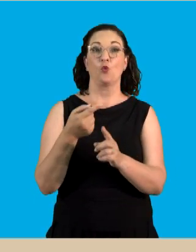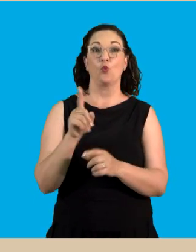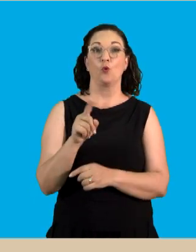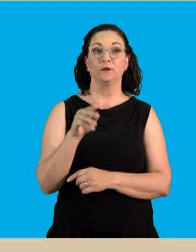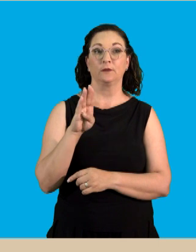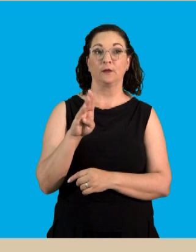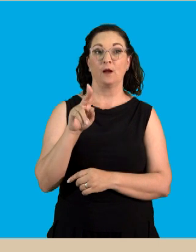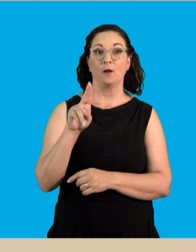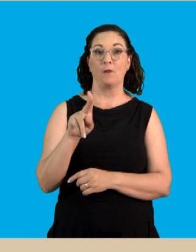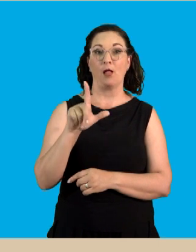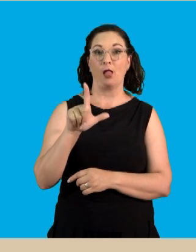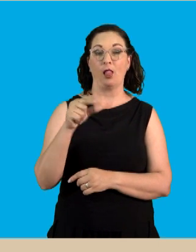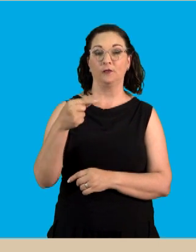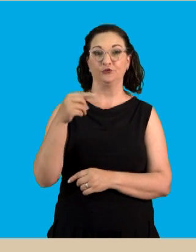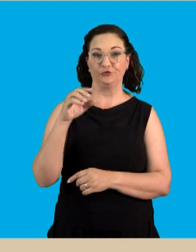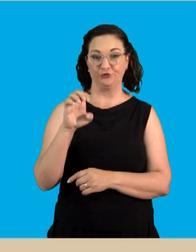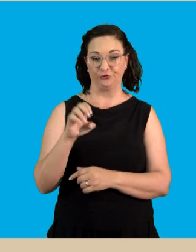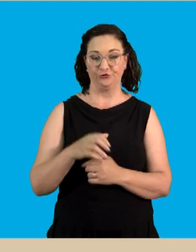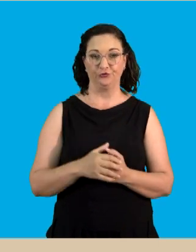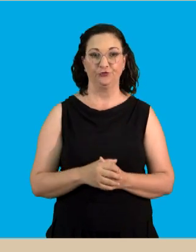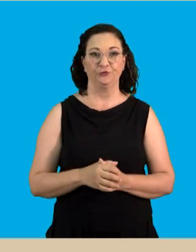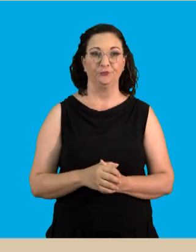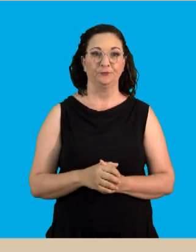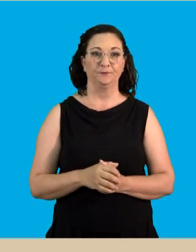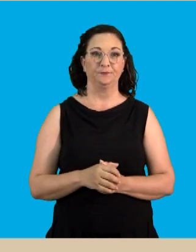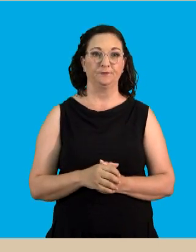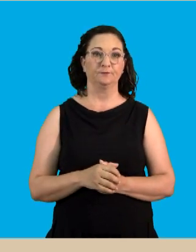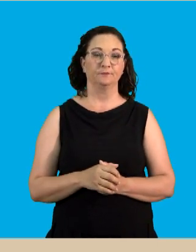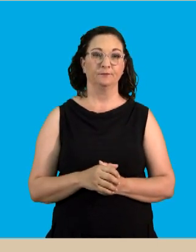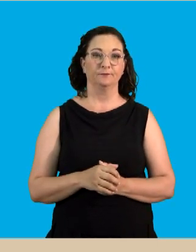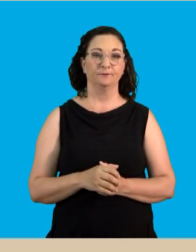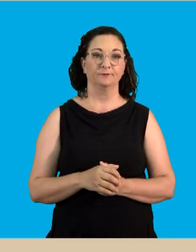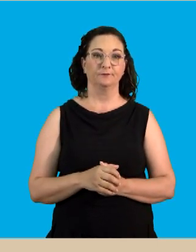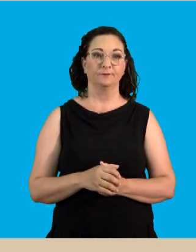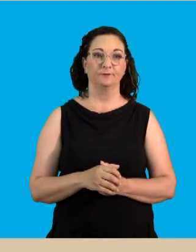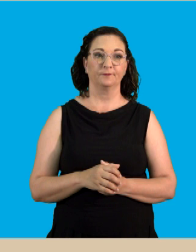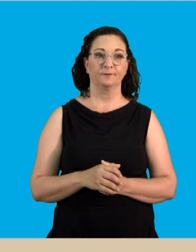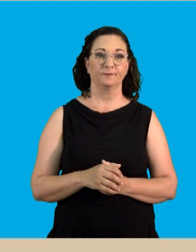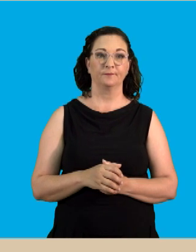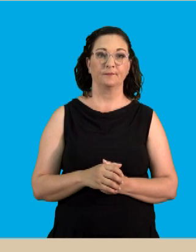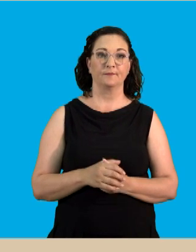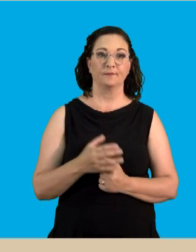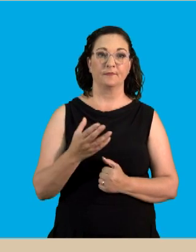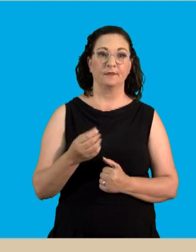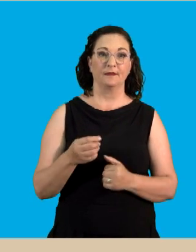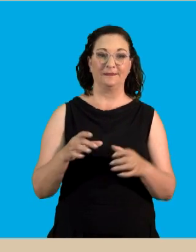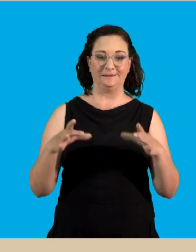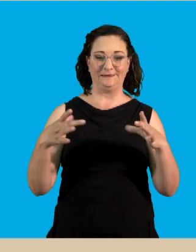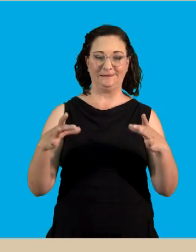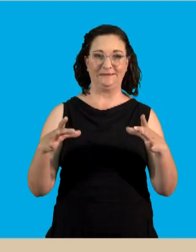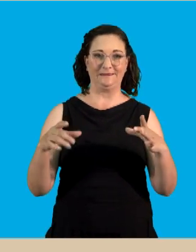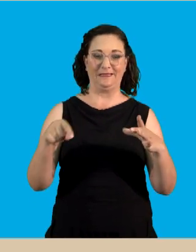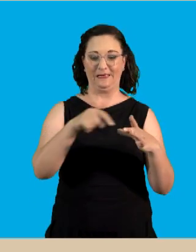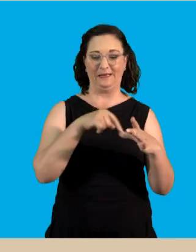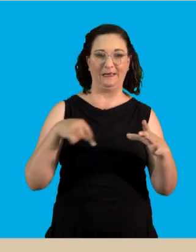where we find our bulge. Okay, this is where we find our bulge, and then here we find